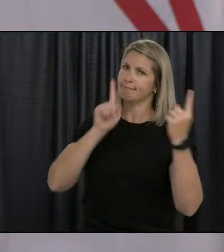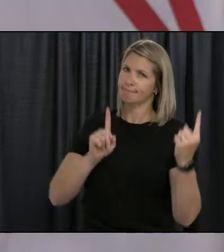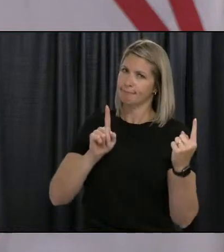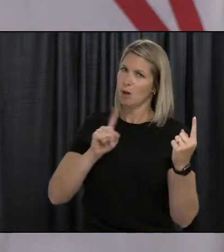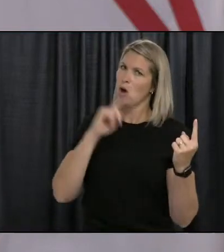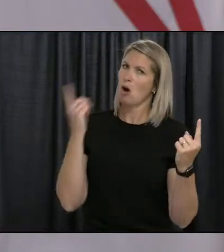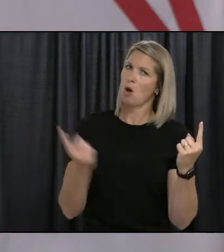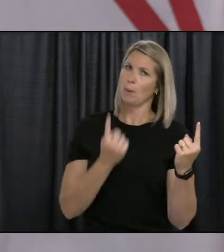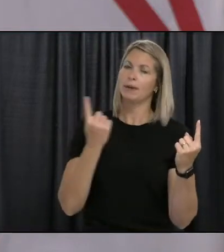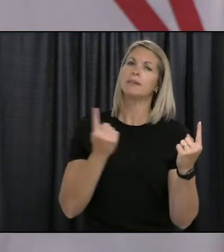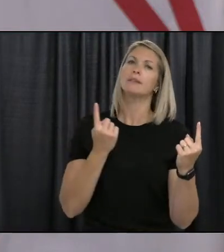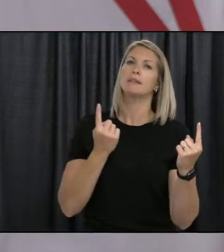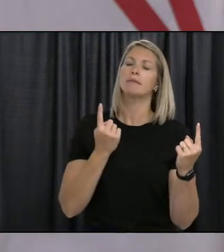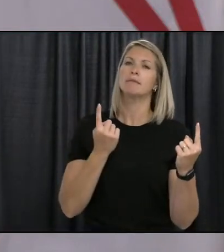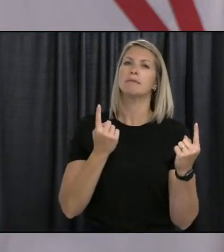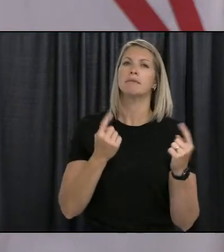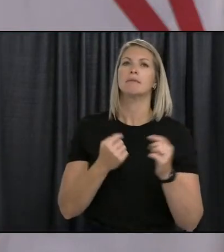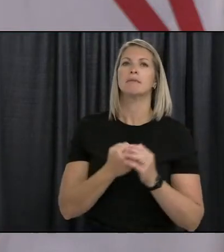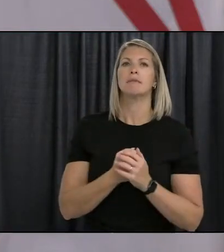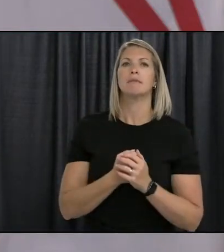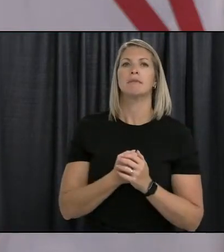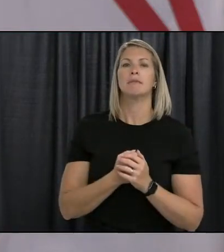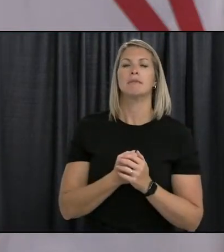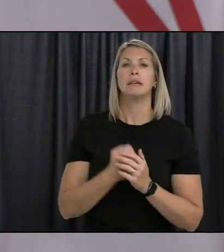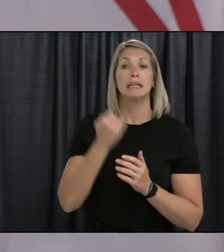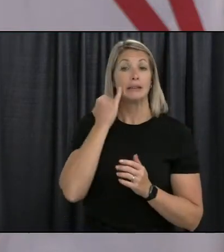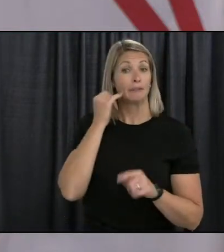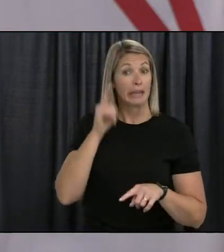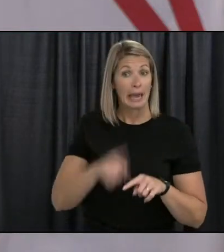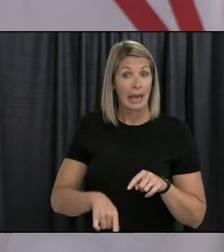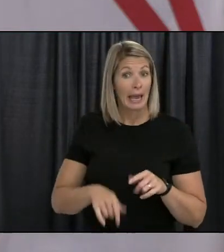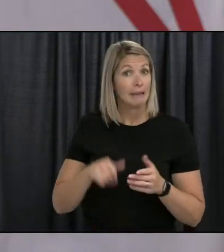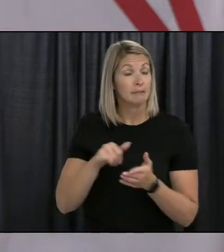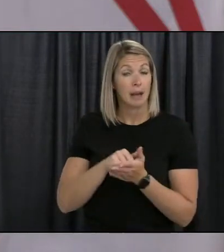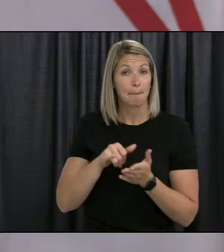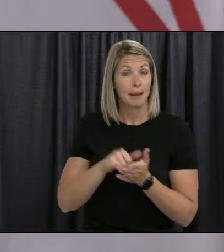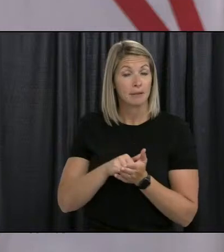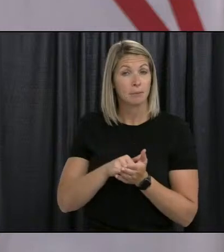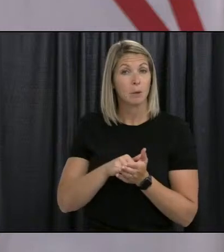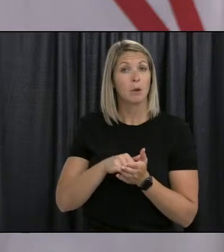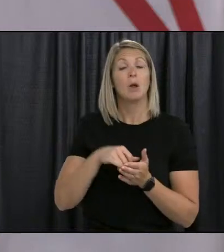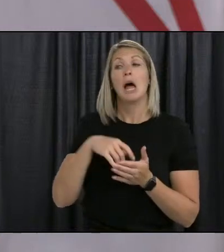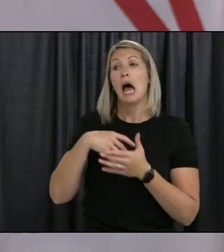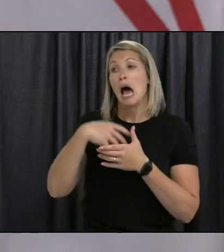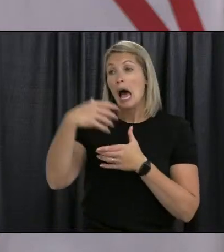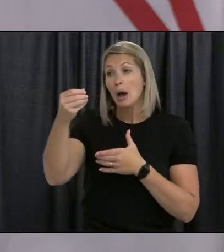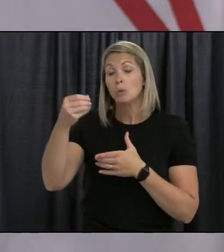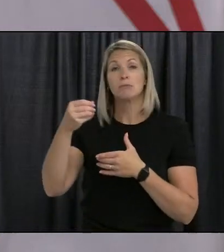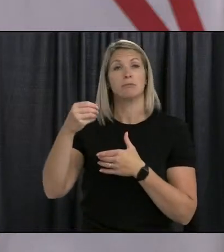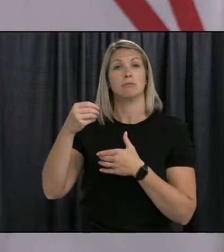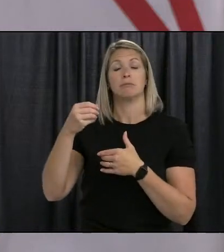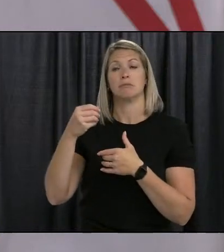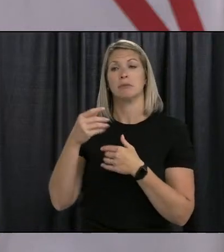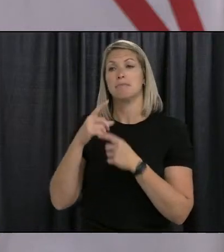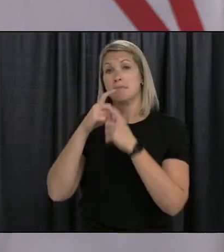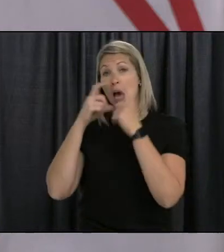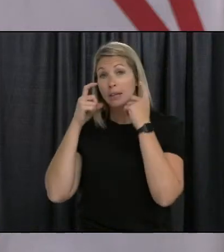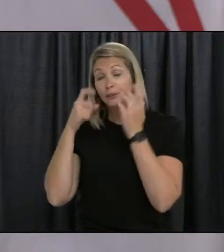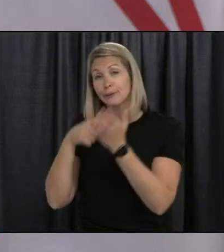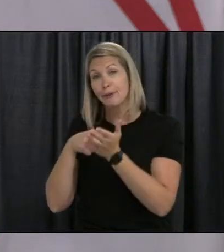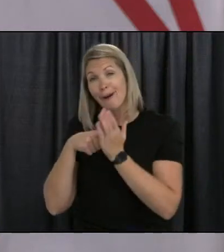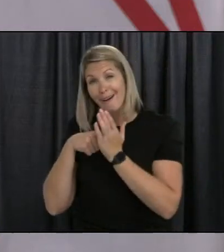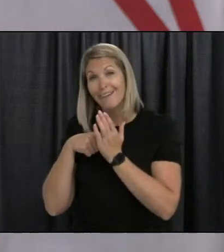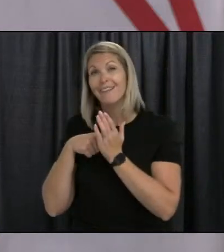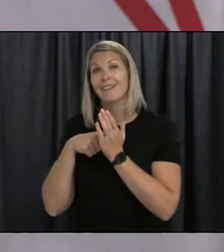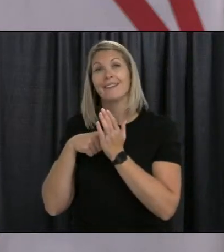that if you are not going to be able to do that, or if you're in public places, in public buildings, that you wear masks, that sort of things,